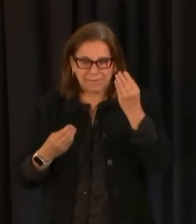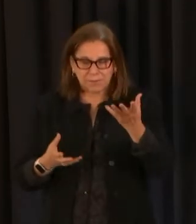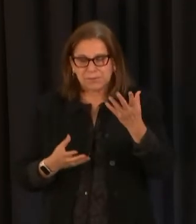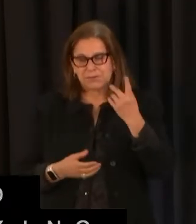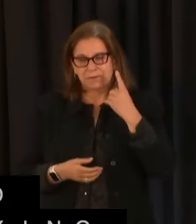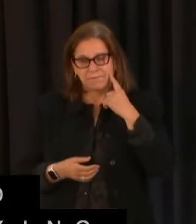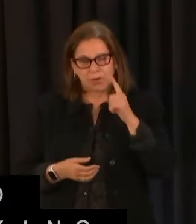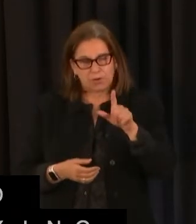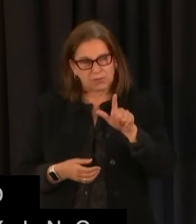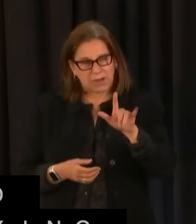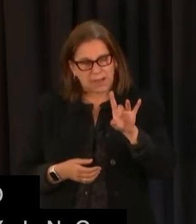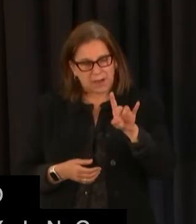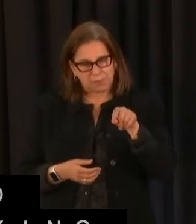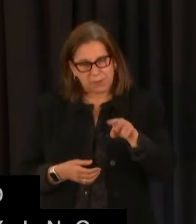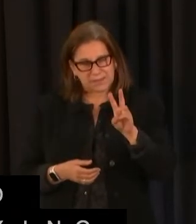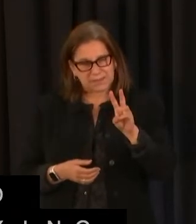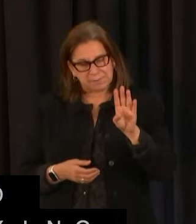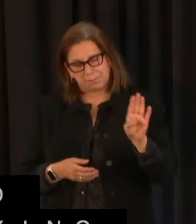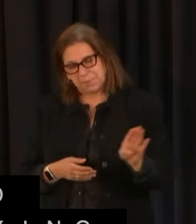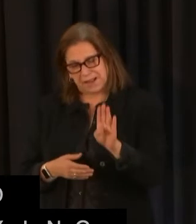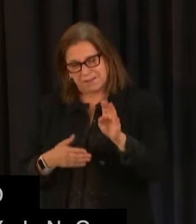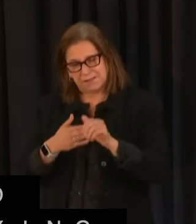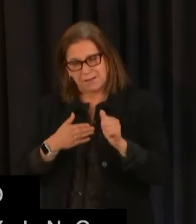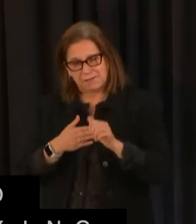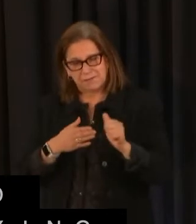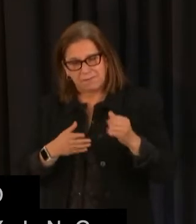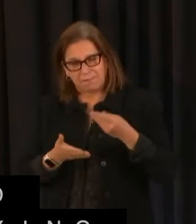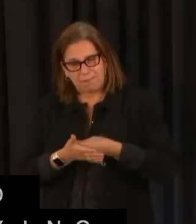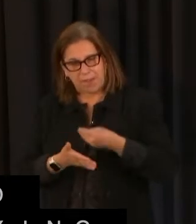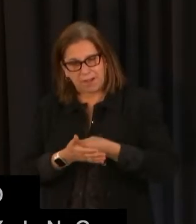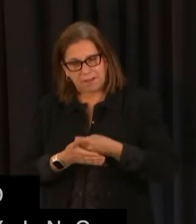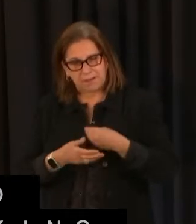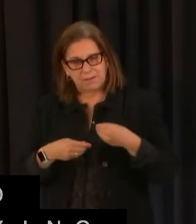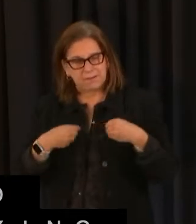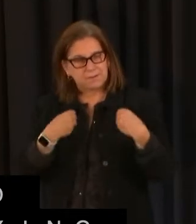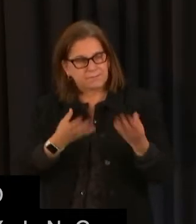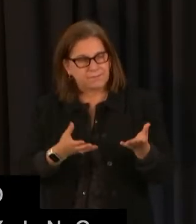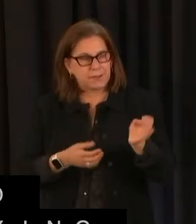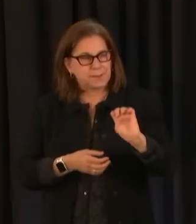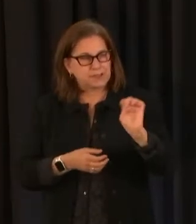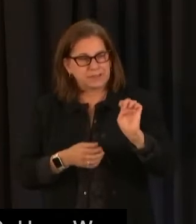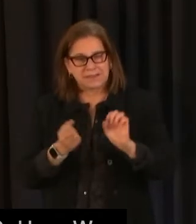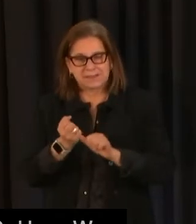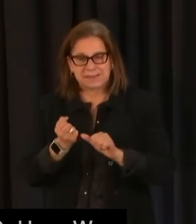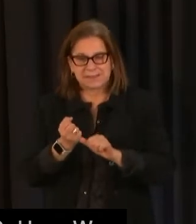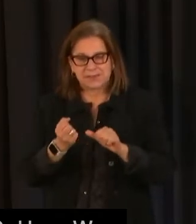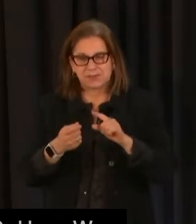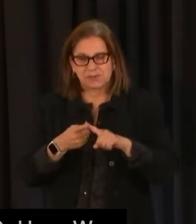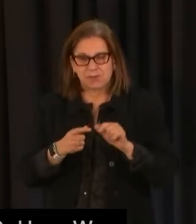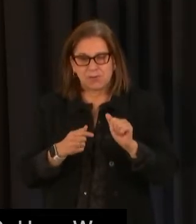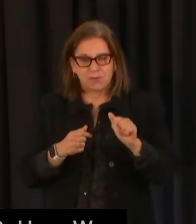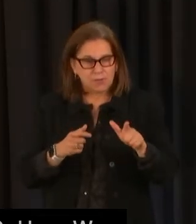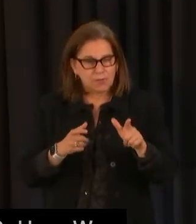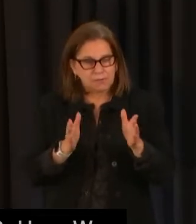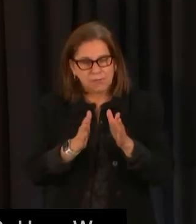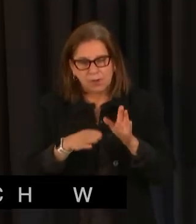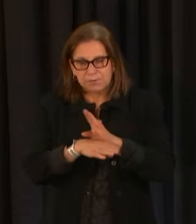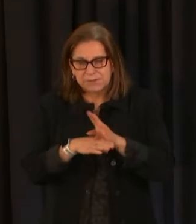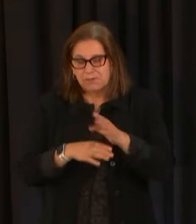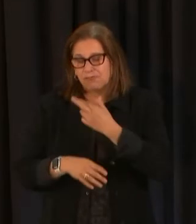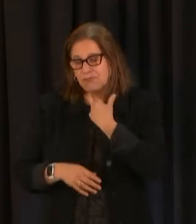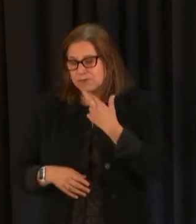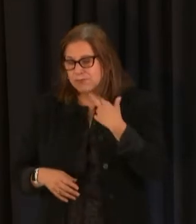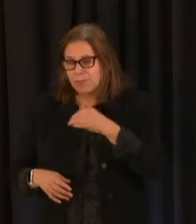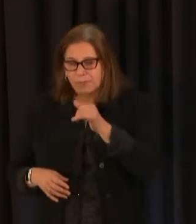$28.6 billion fund, which will provide emergency assistance to restaurants, bars, and